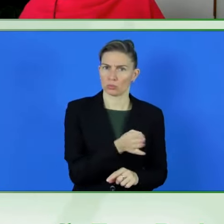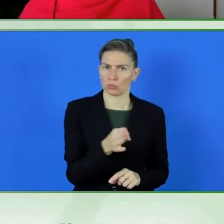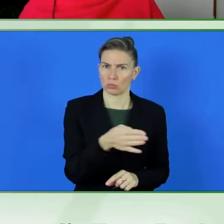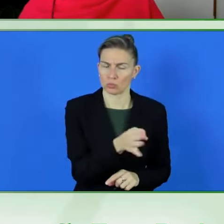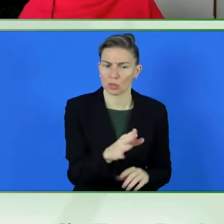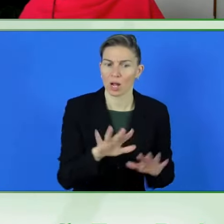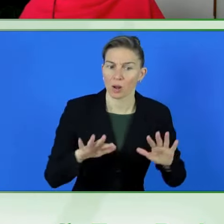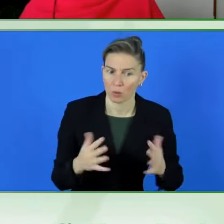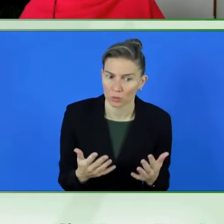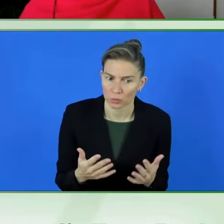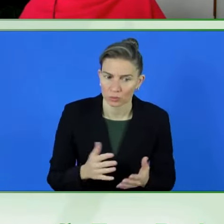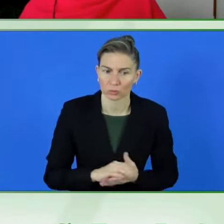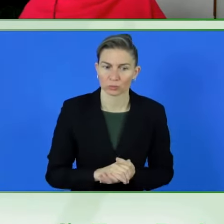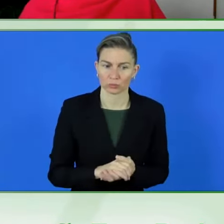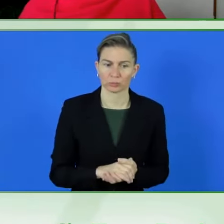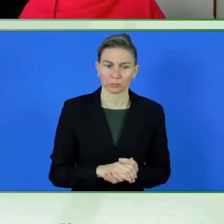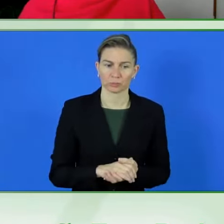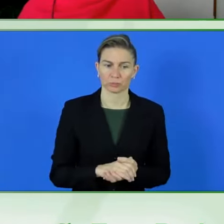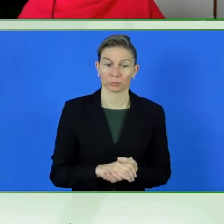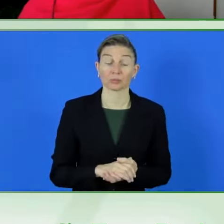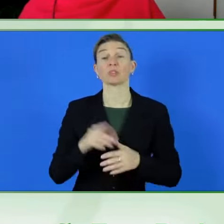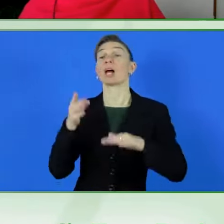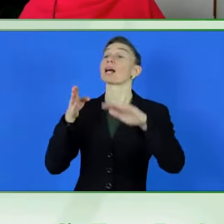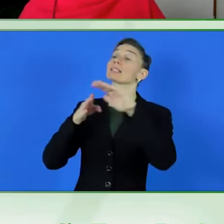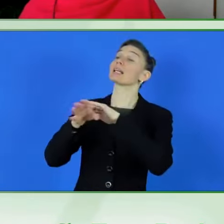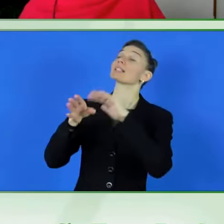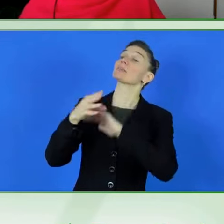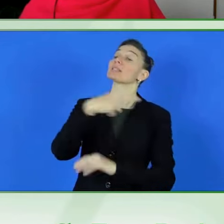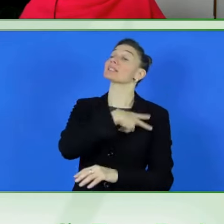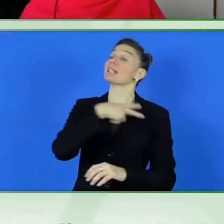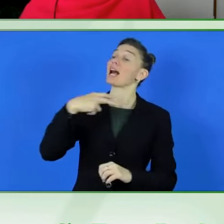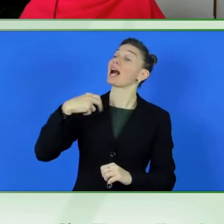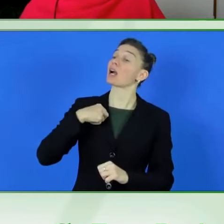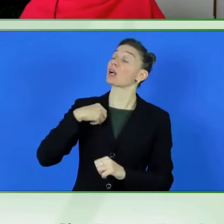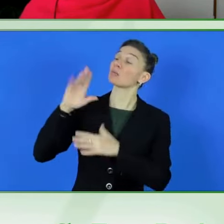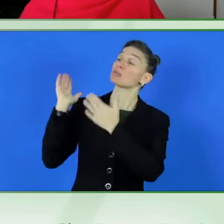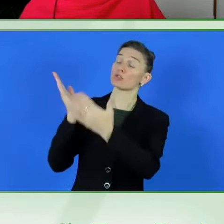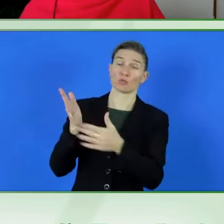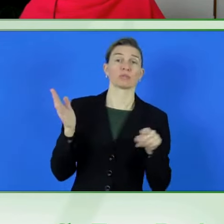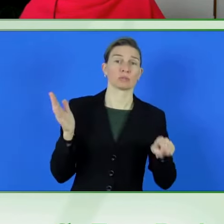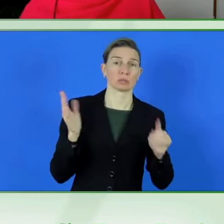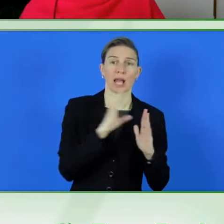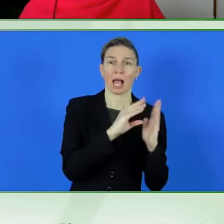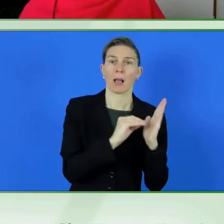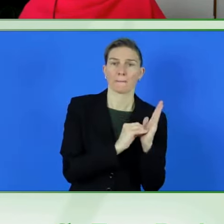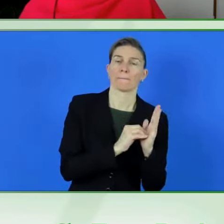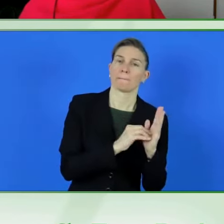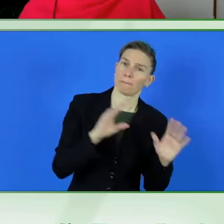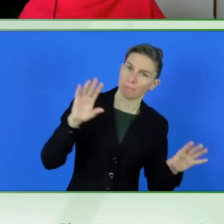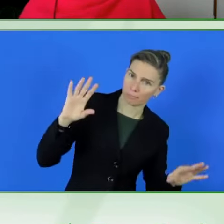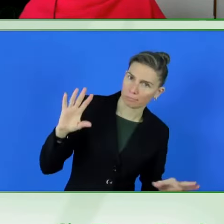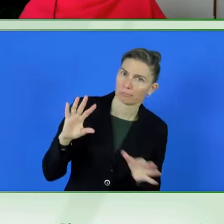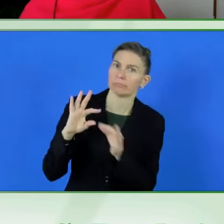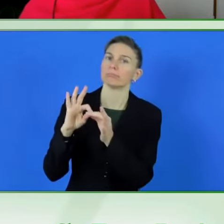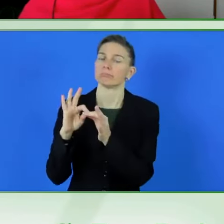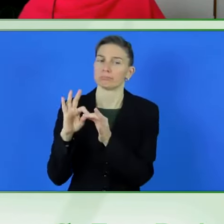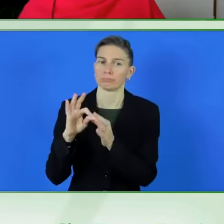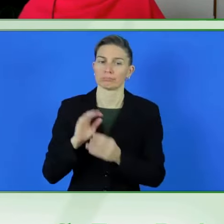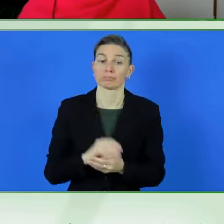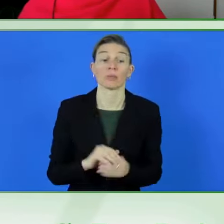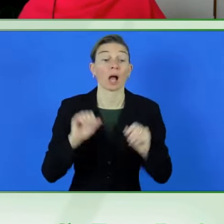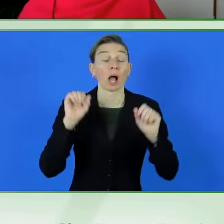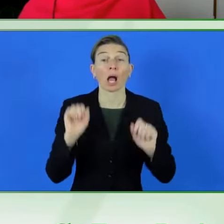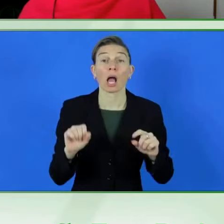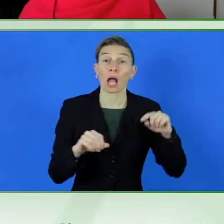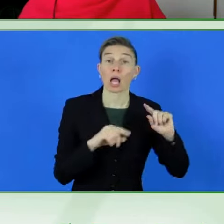Accessible Zagreb service. Algorithm was created which helps users navigate from point A to point